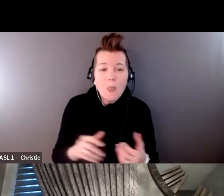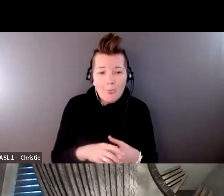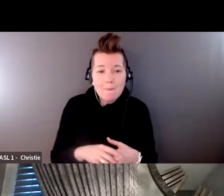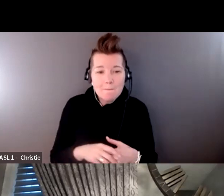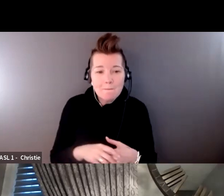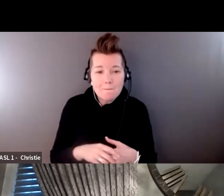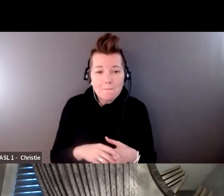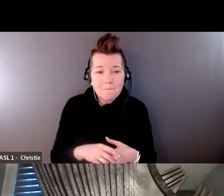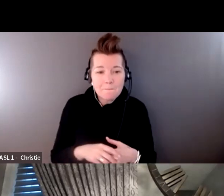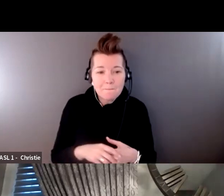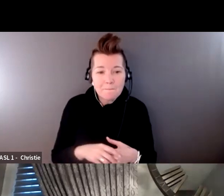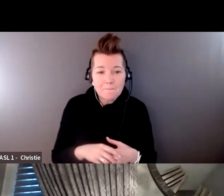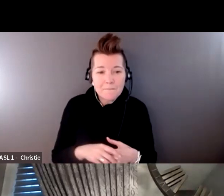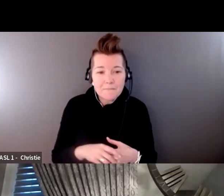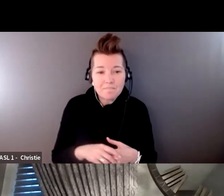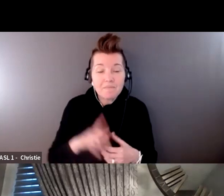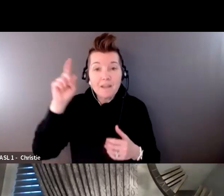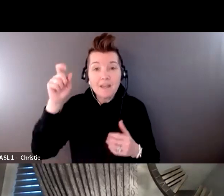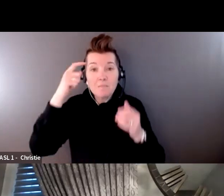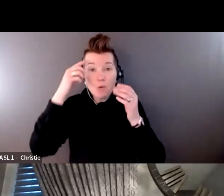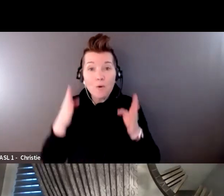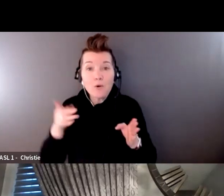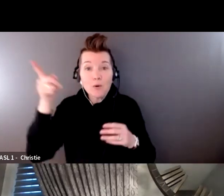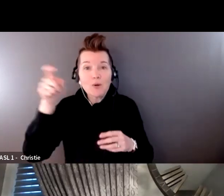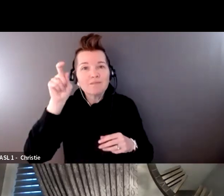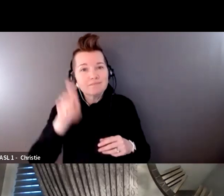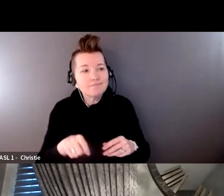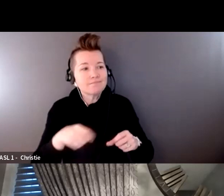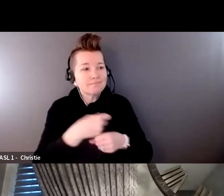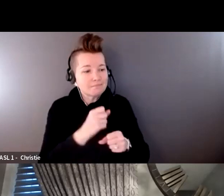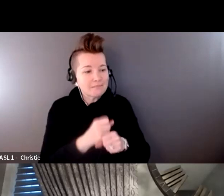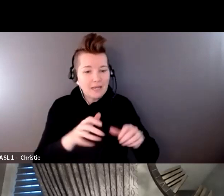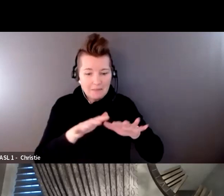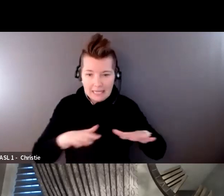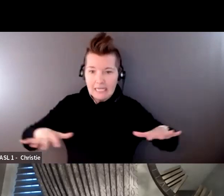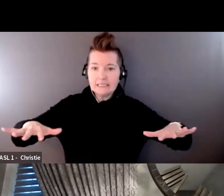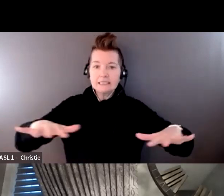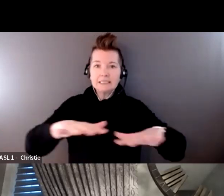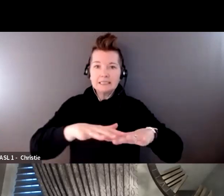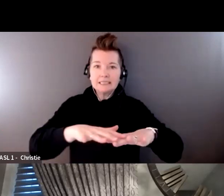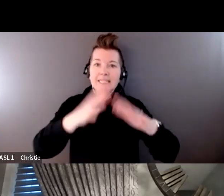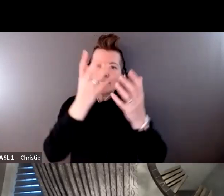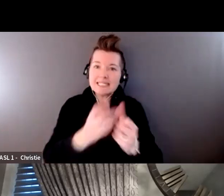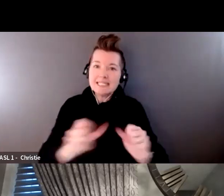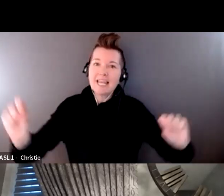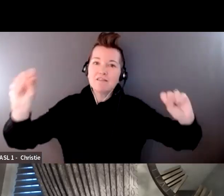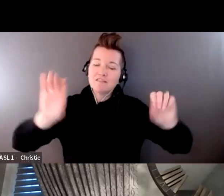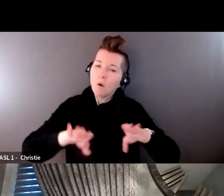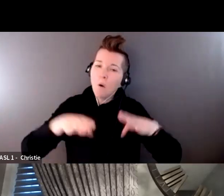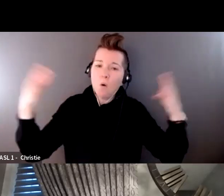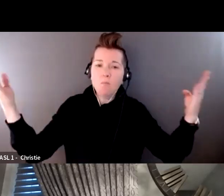How are employers creating safe spaces for employees to share this so that we can start